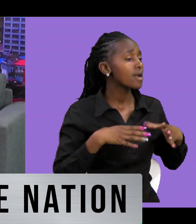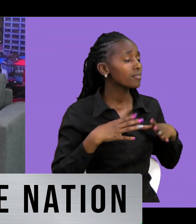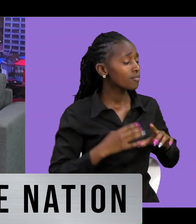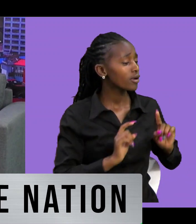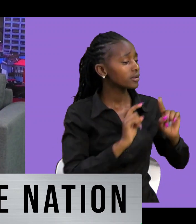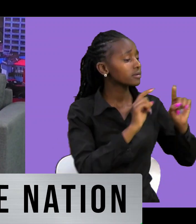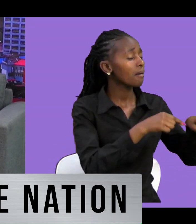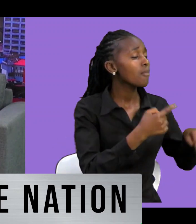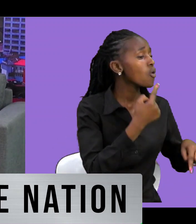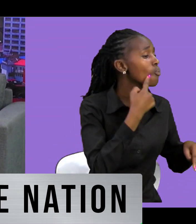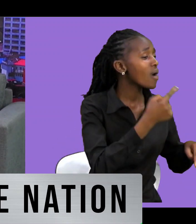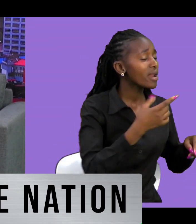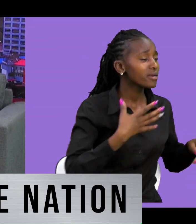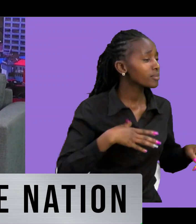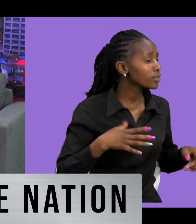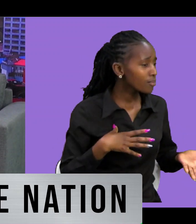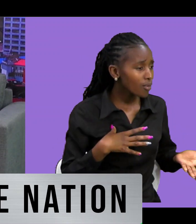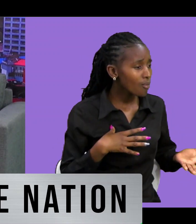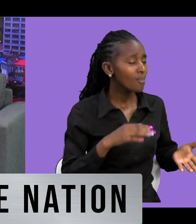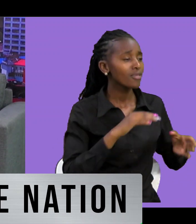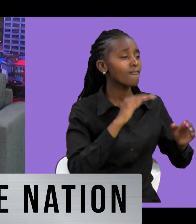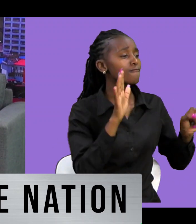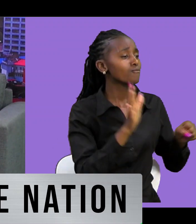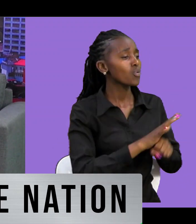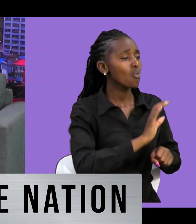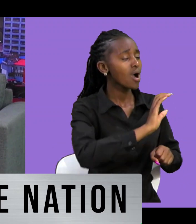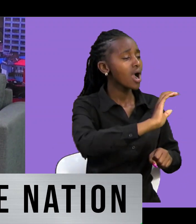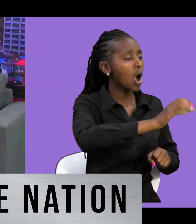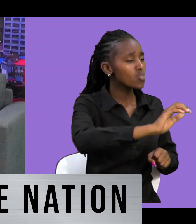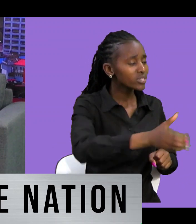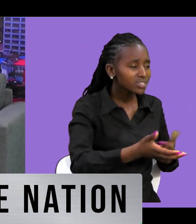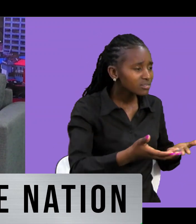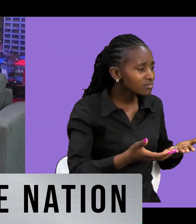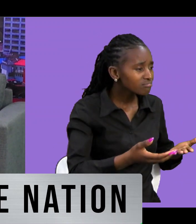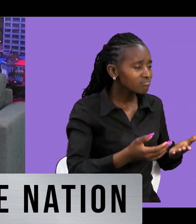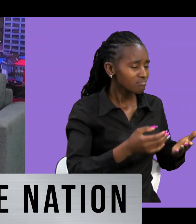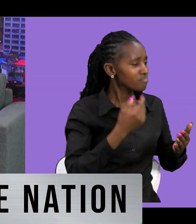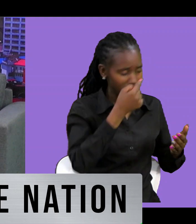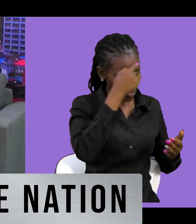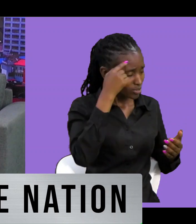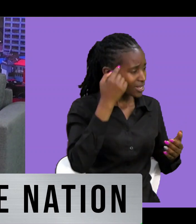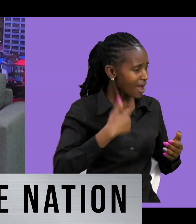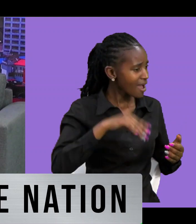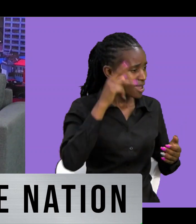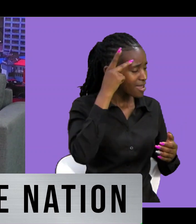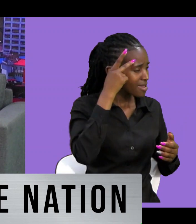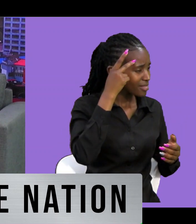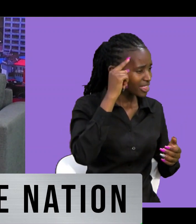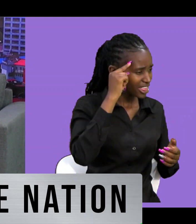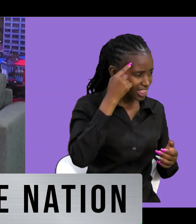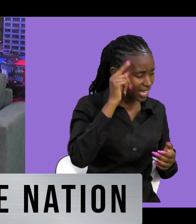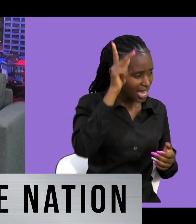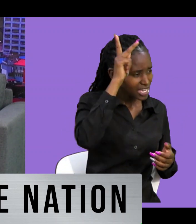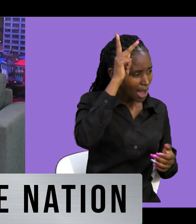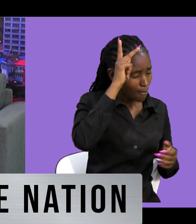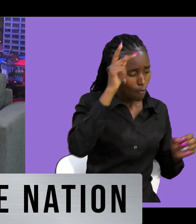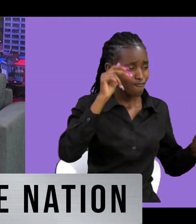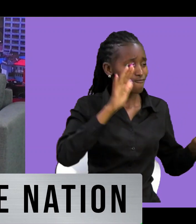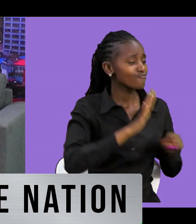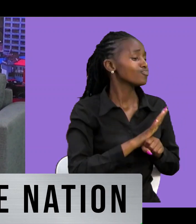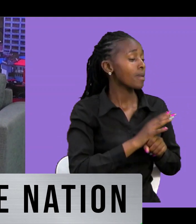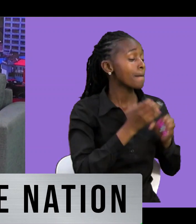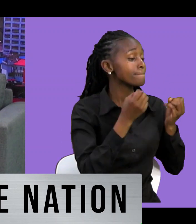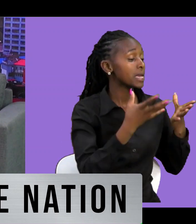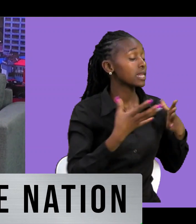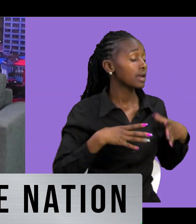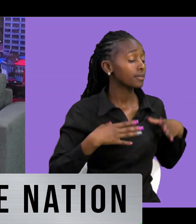100 people? You know, a county, I would imagine a county like Kiambu has very many people, you know, compared to the